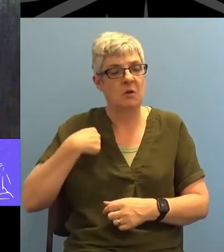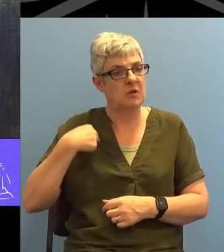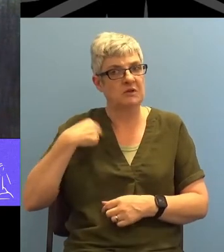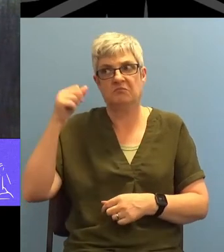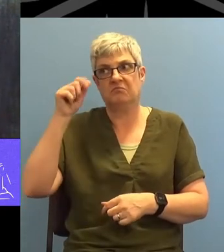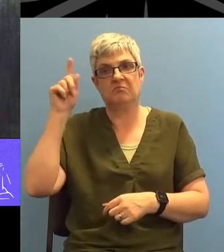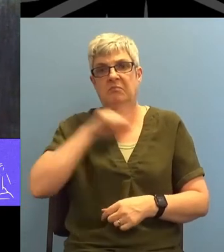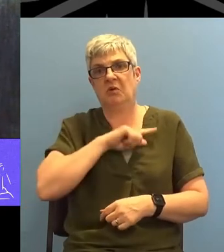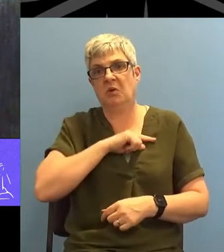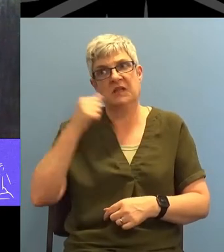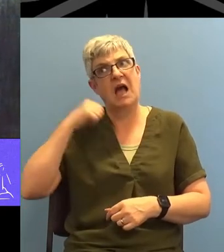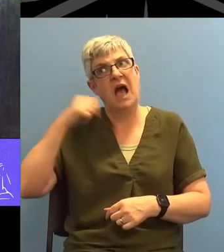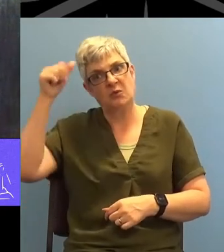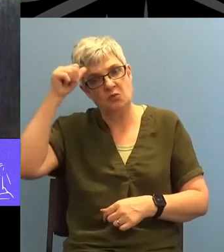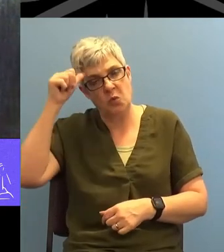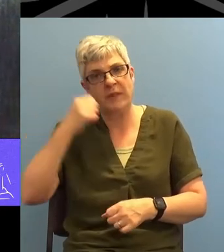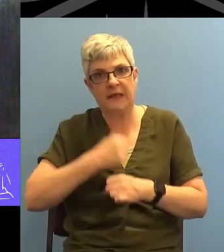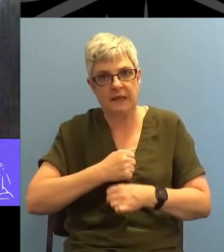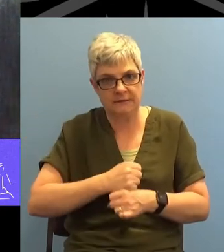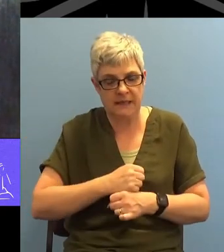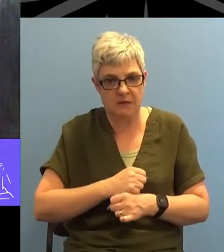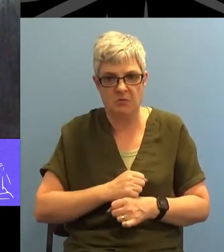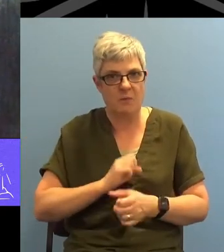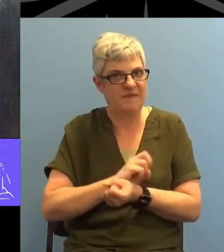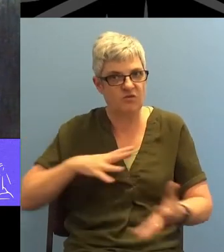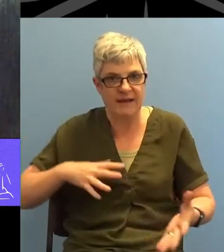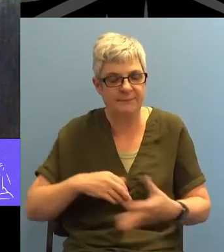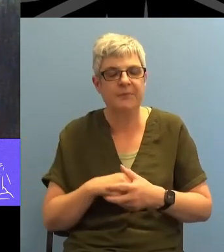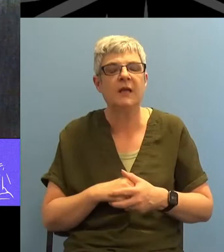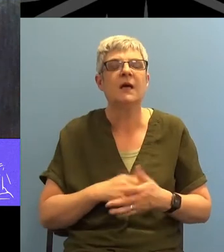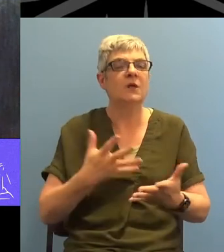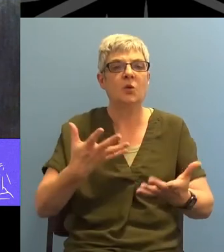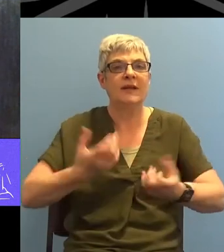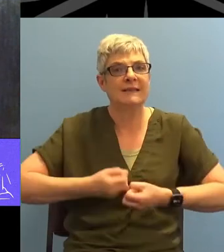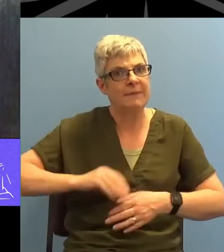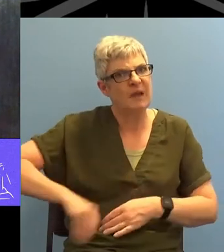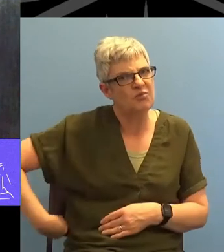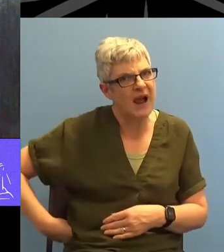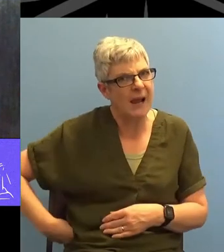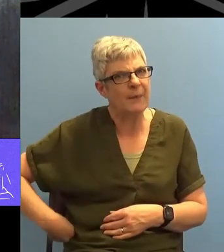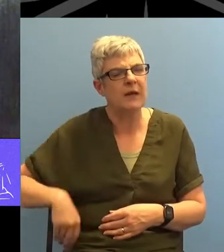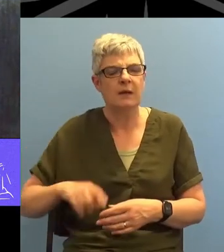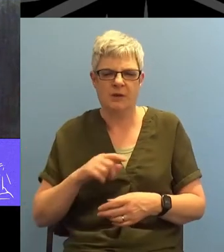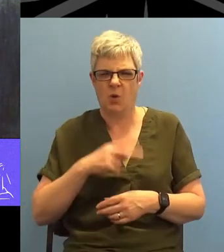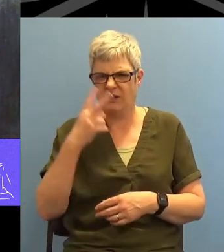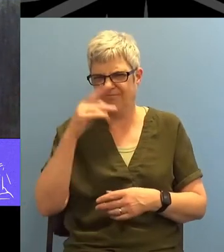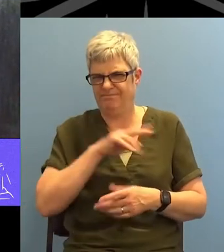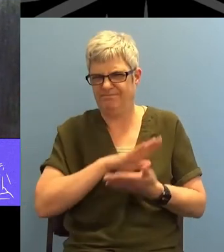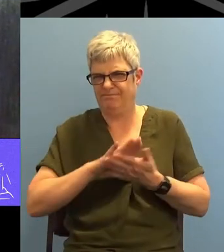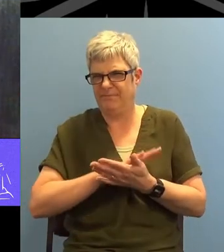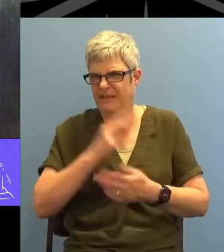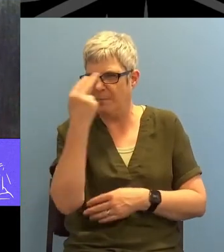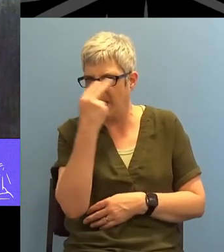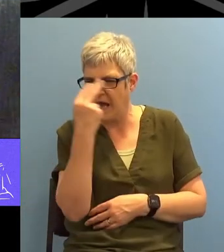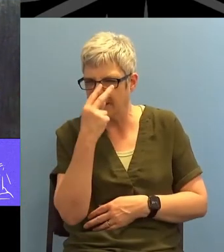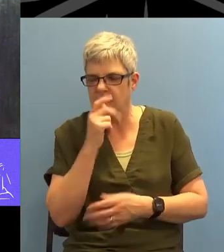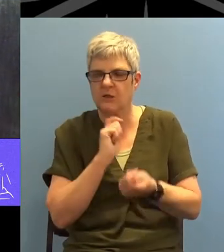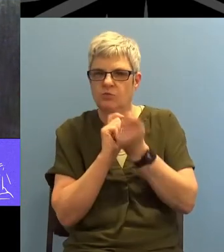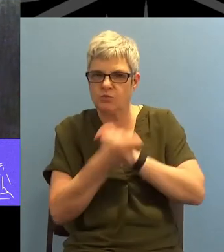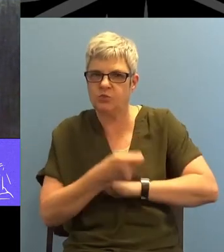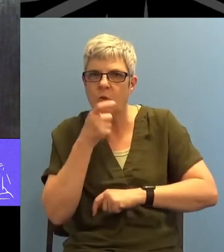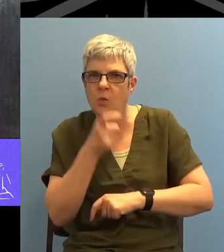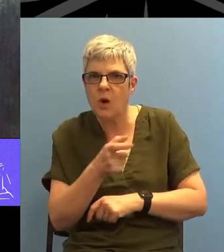guilty. Do not accept a bribe, for a bribe blinds those who see and twists the words of the